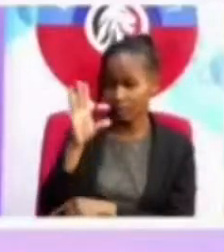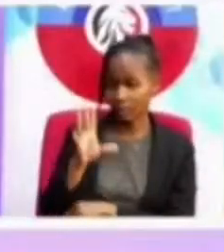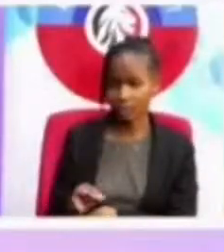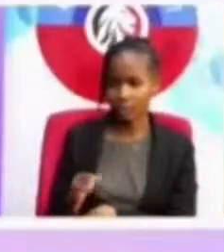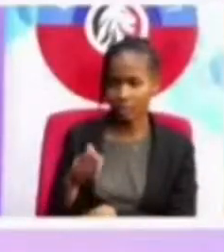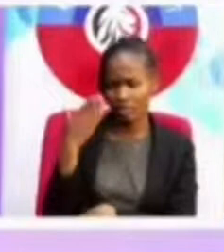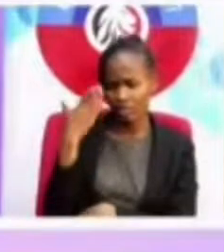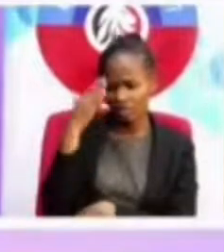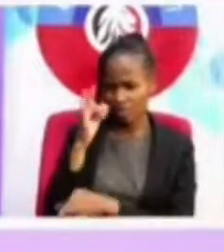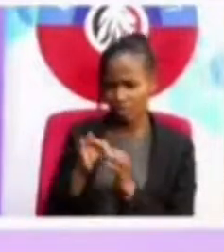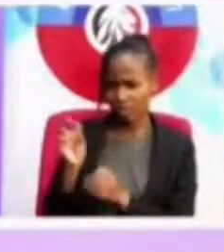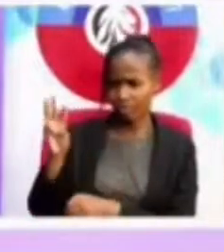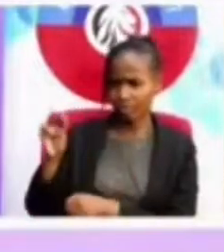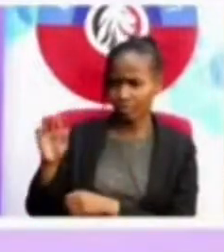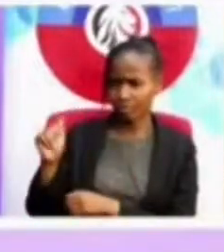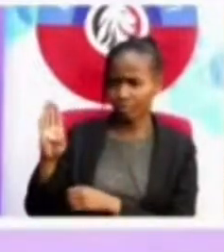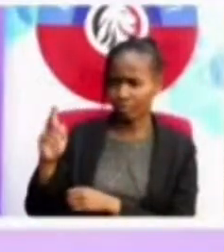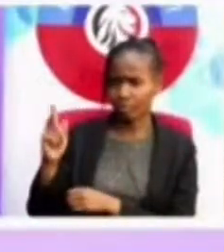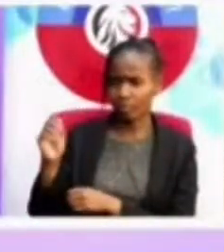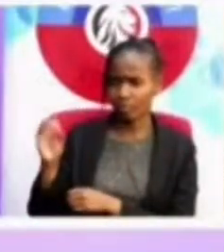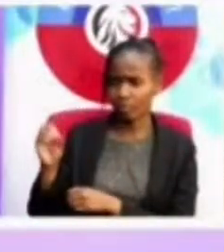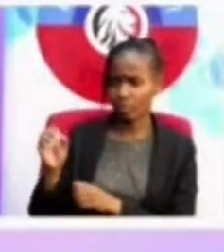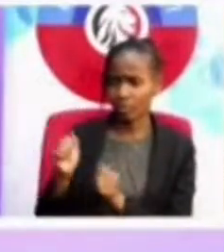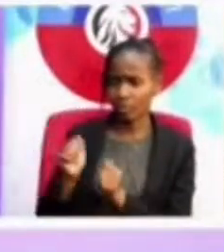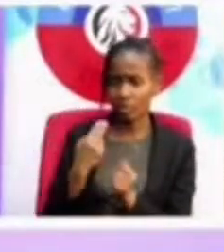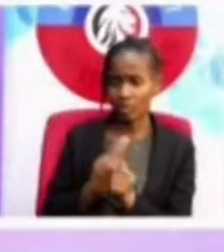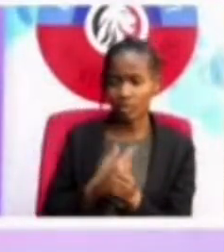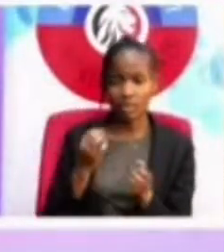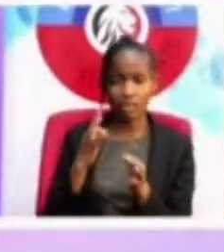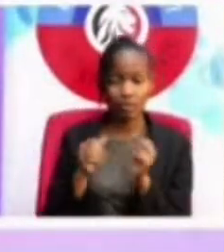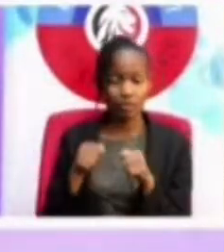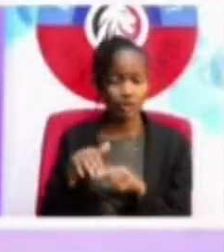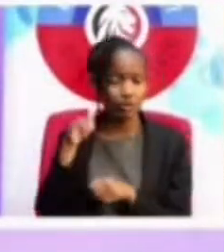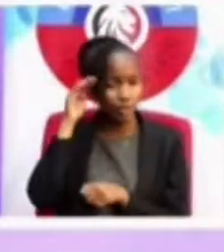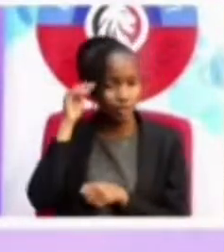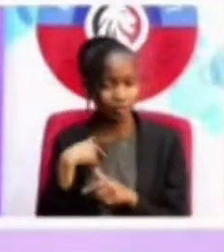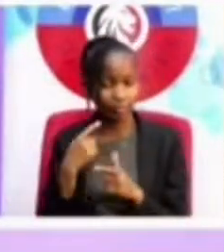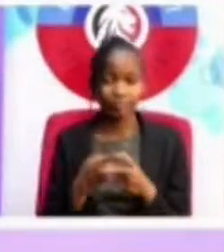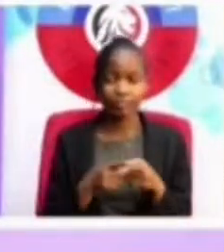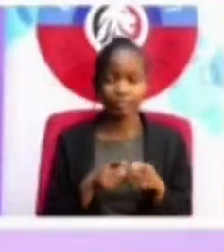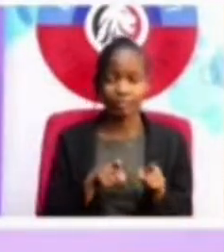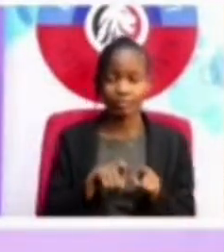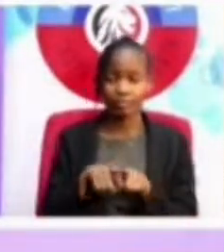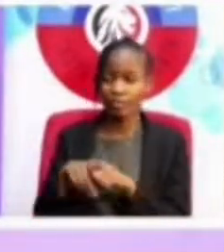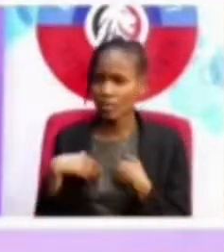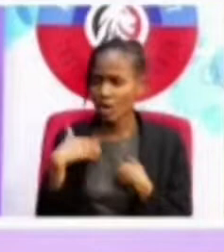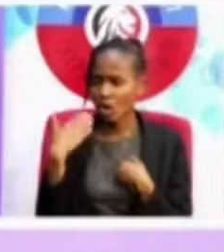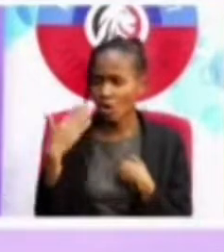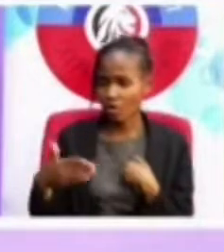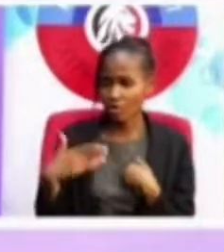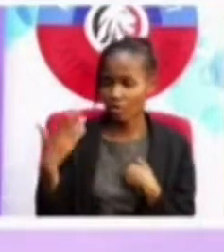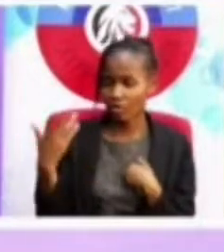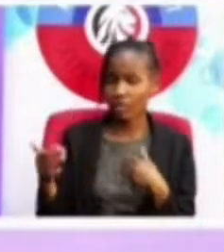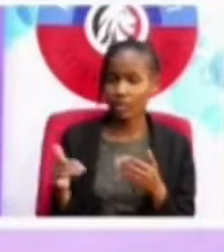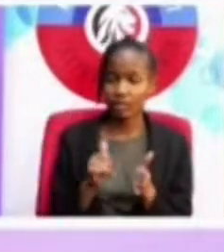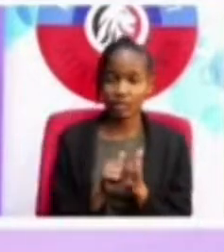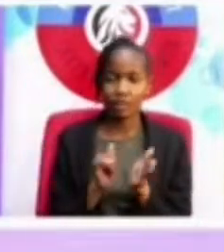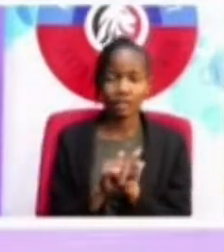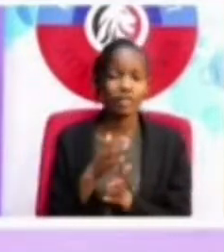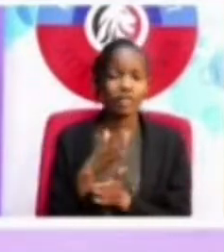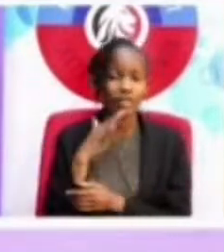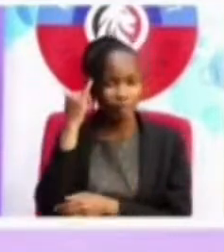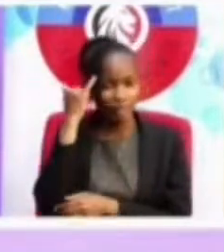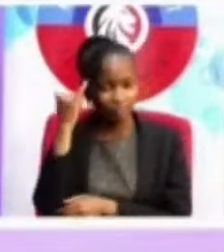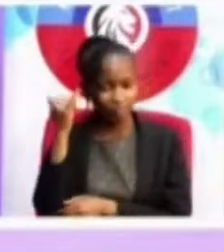Mabetoa is still with us and whether he can hear me. I mean, certainly there's always that push and pull, I would imagine, between,